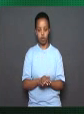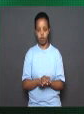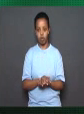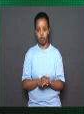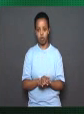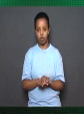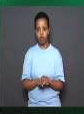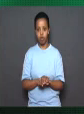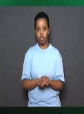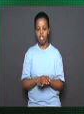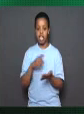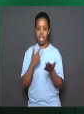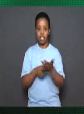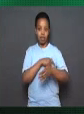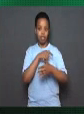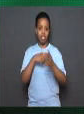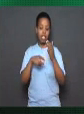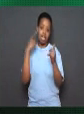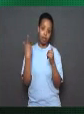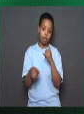Above the optimum temperature,